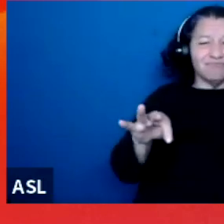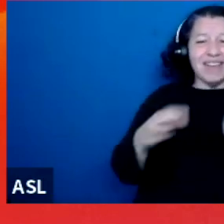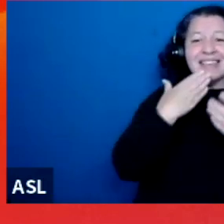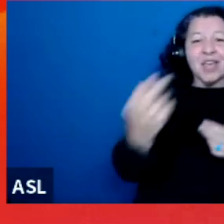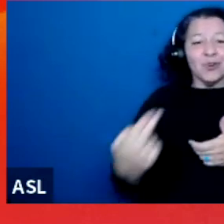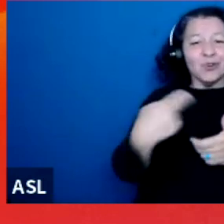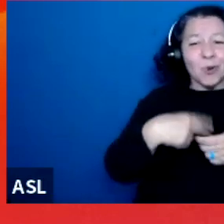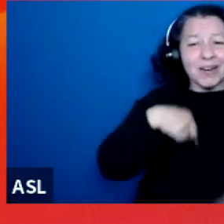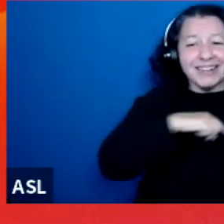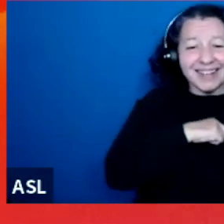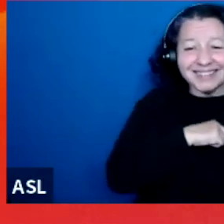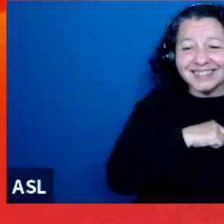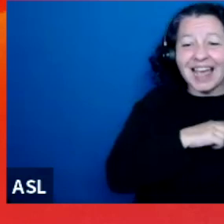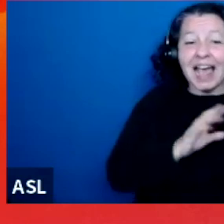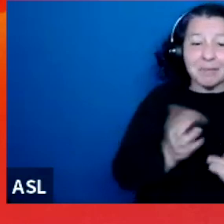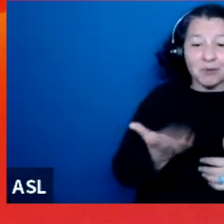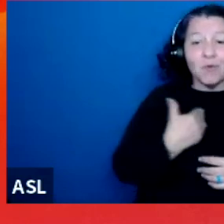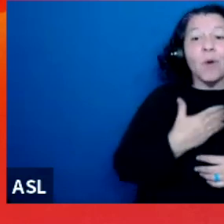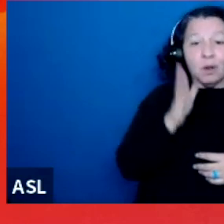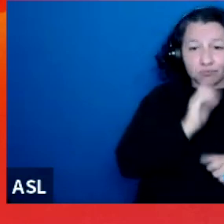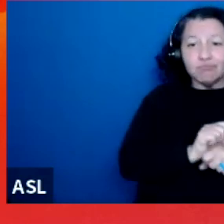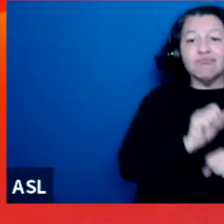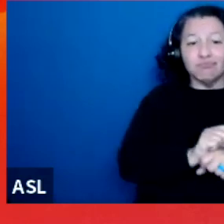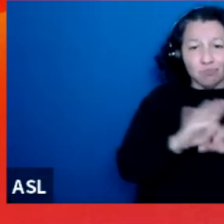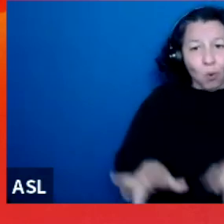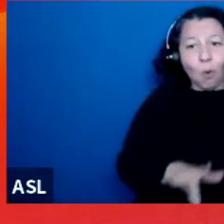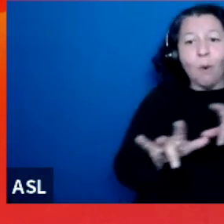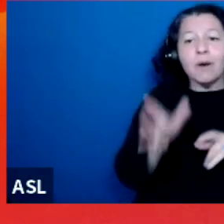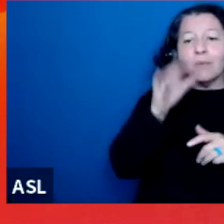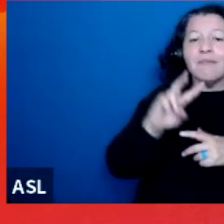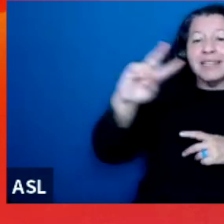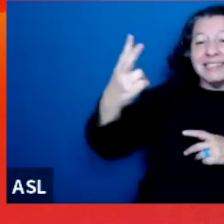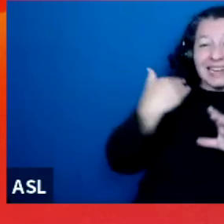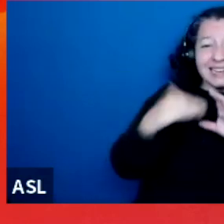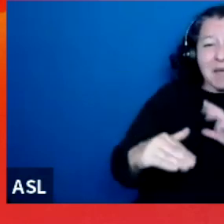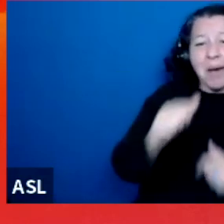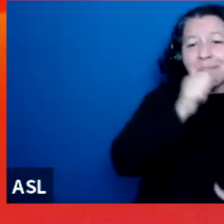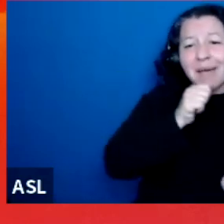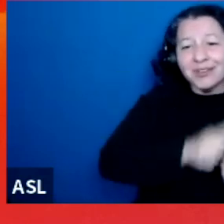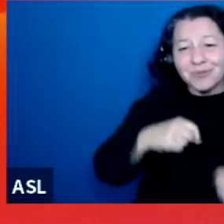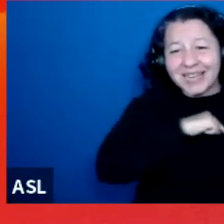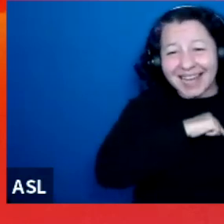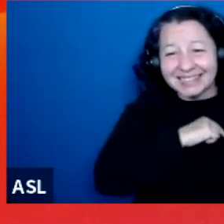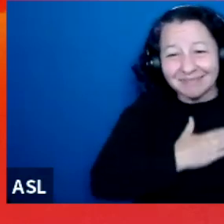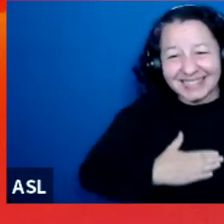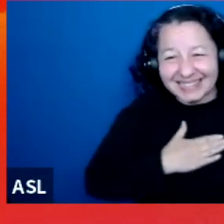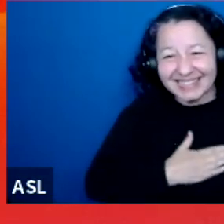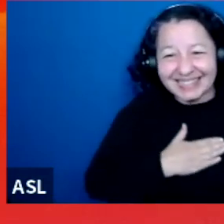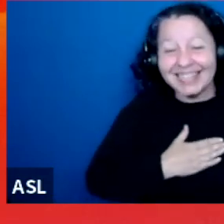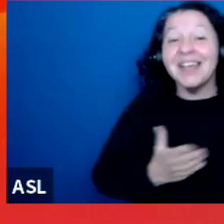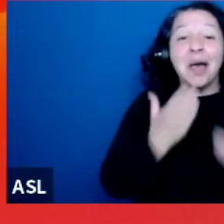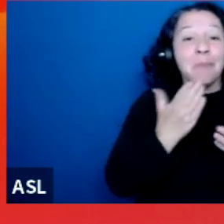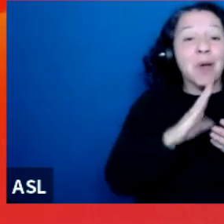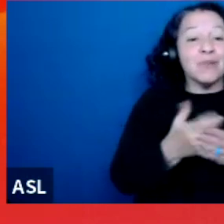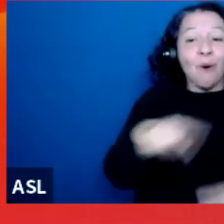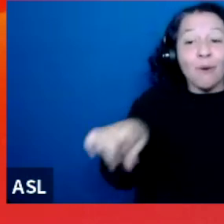joining us. As I said earlier, this will be recorded. There will be a follow-up email. Just be patient with us. But I